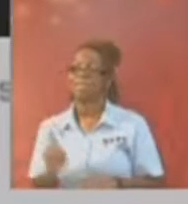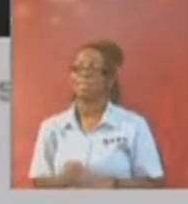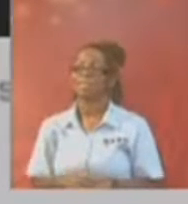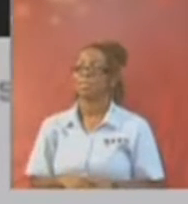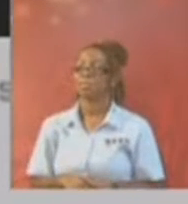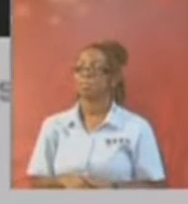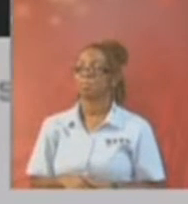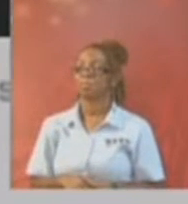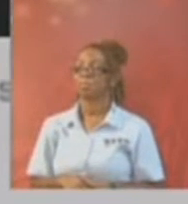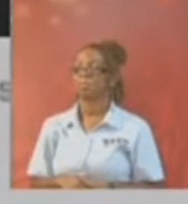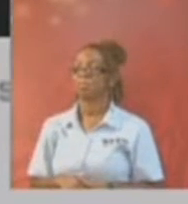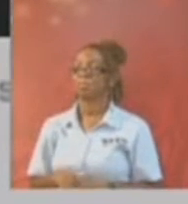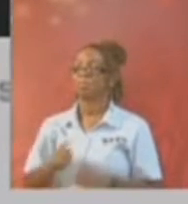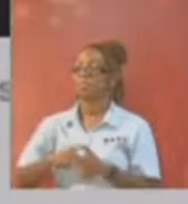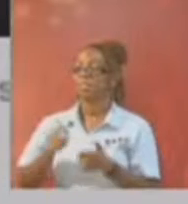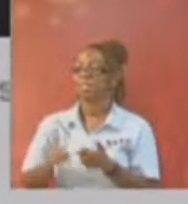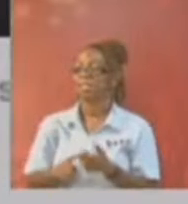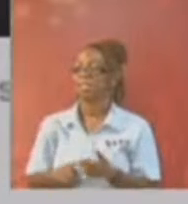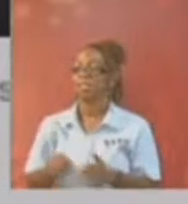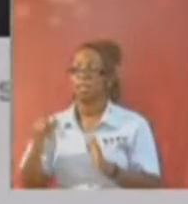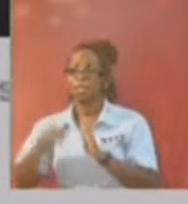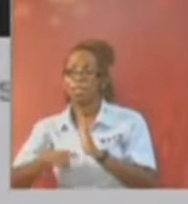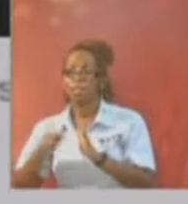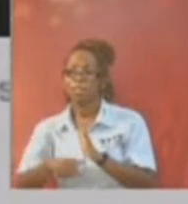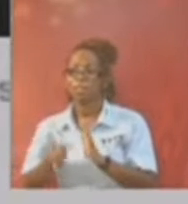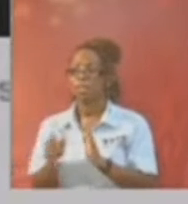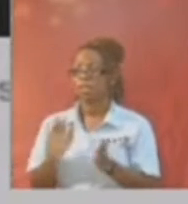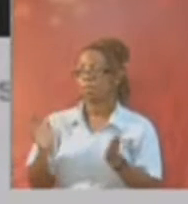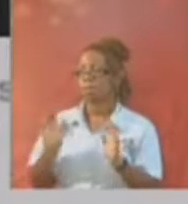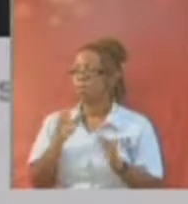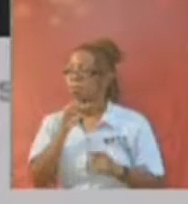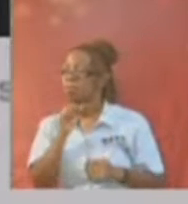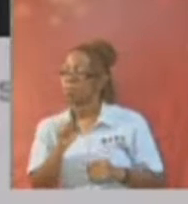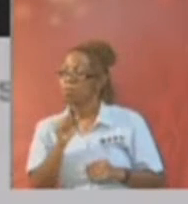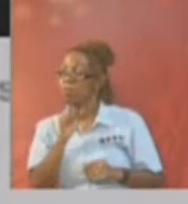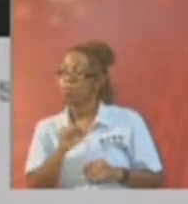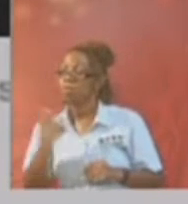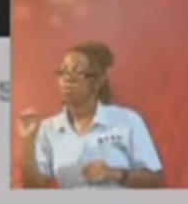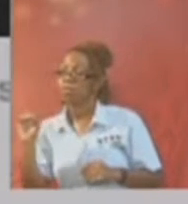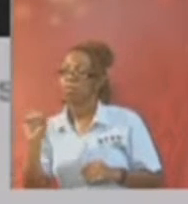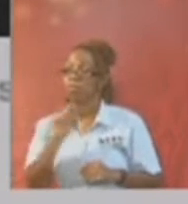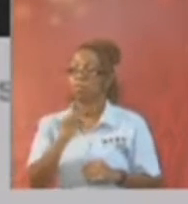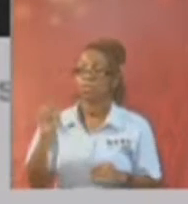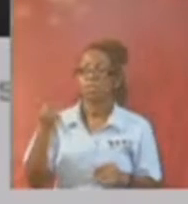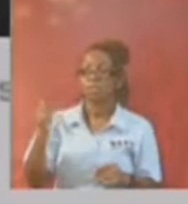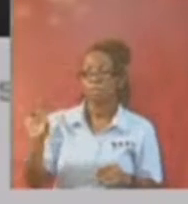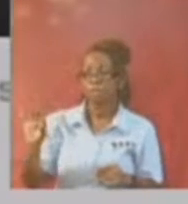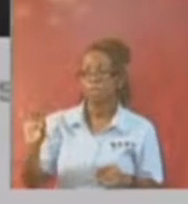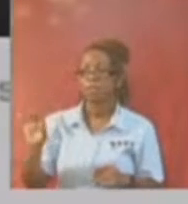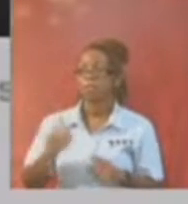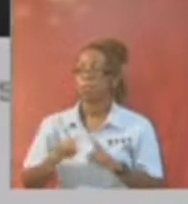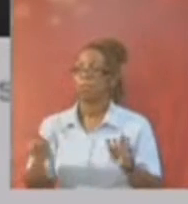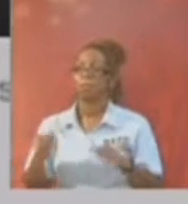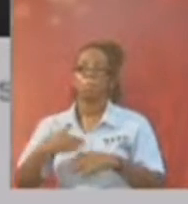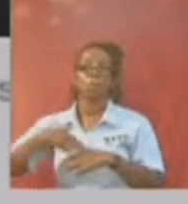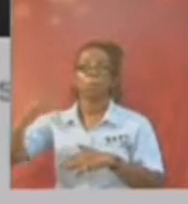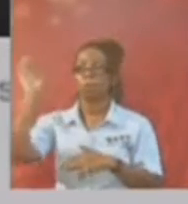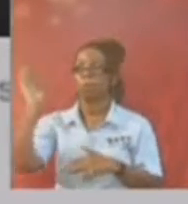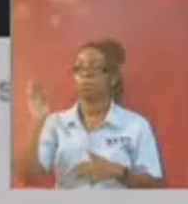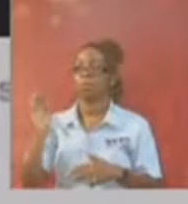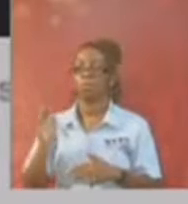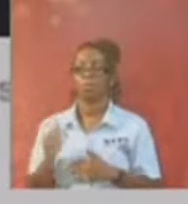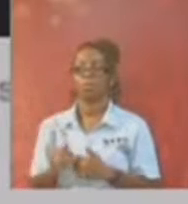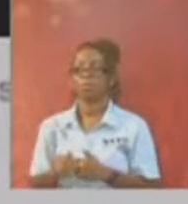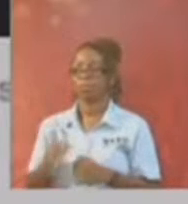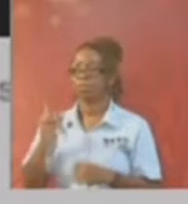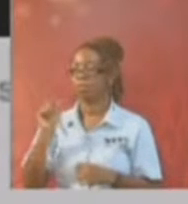0 to 19. But the majority of persons between the ages of 20 and 59, that's the big bulk of those getting infection in the